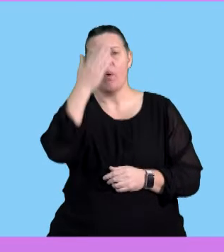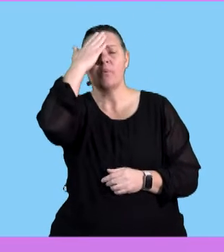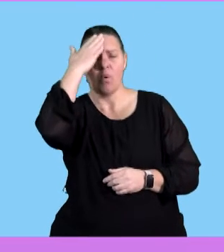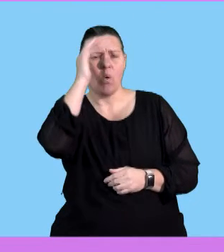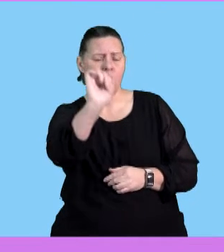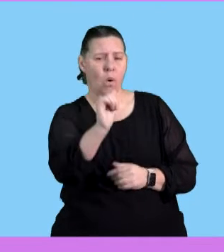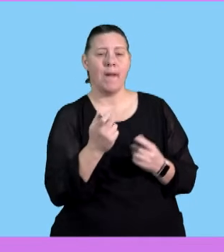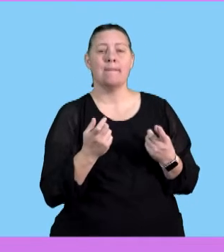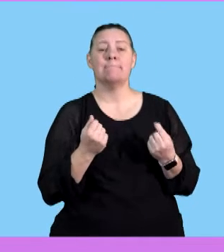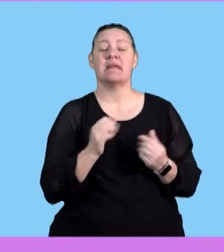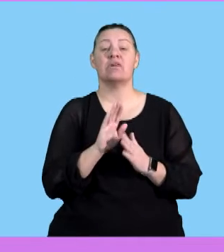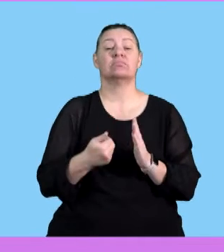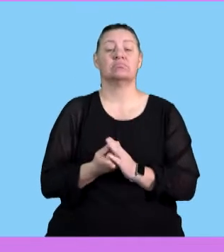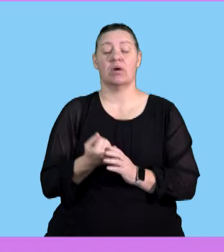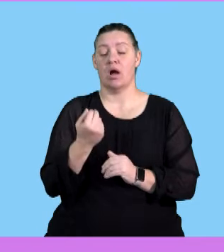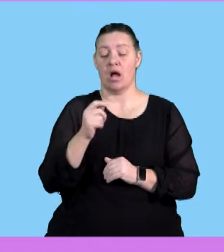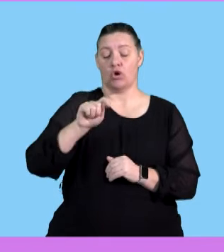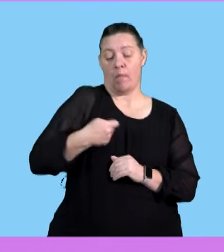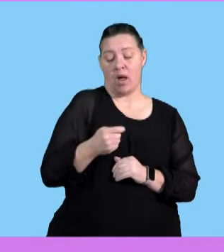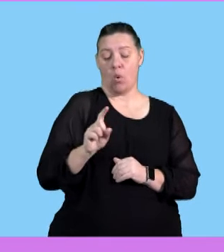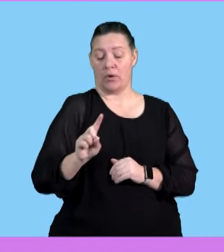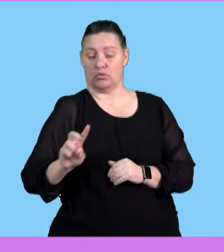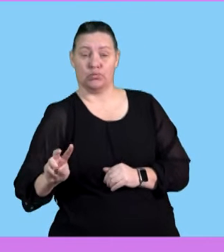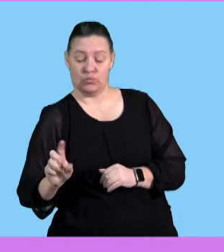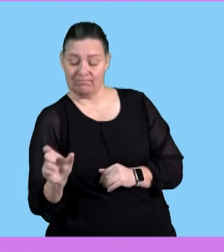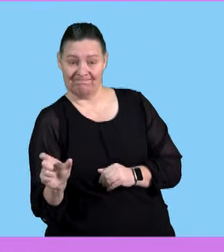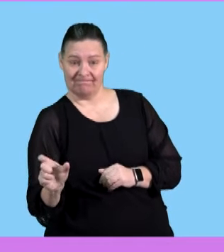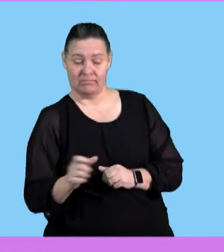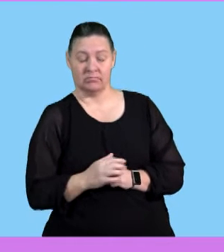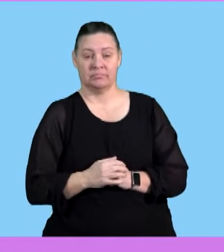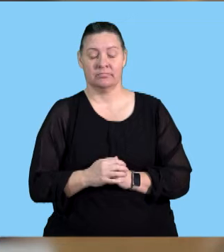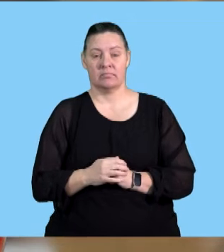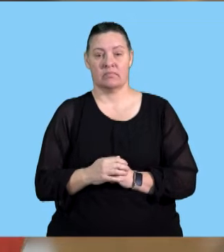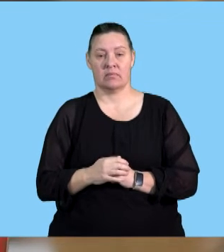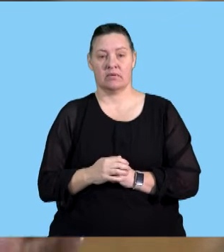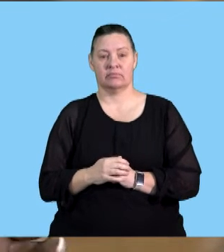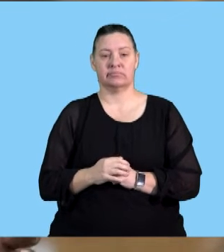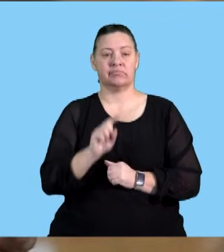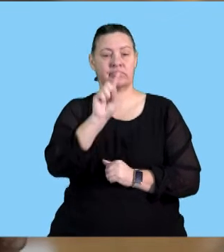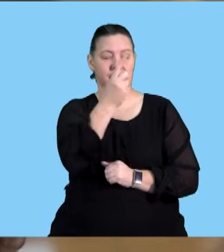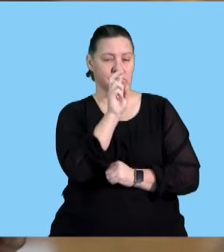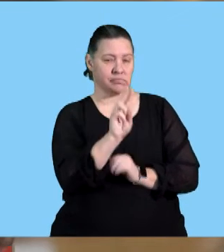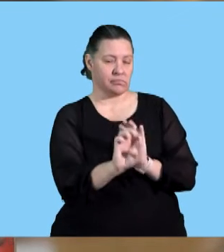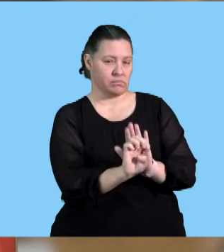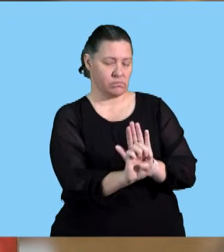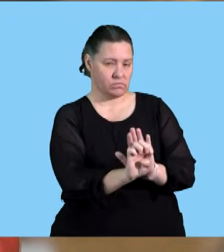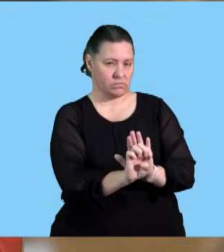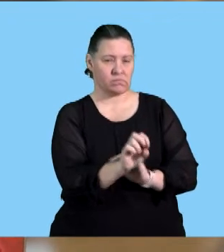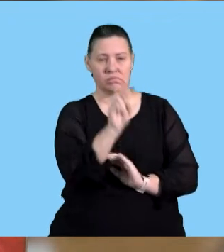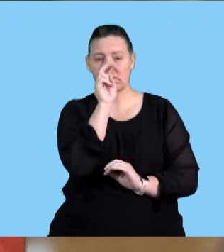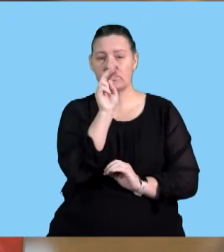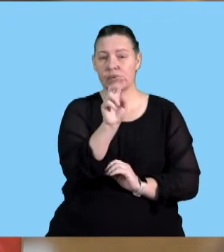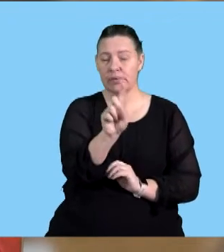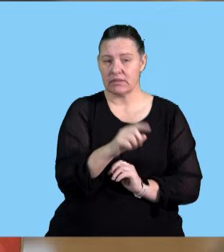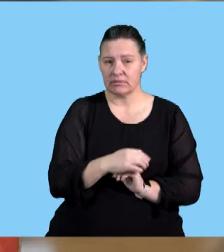rands, and know that money is rounded off to 2 decimal places. Right, now let us look at the first example